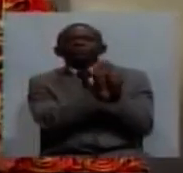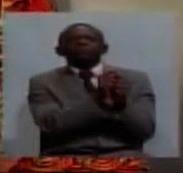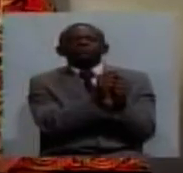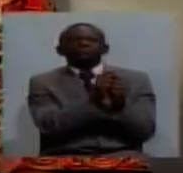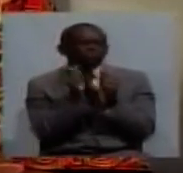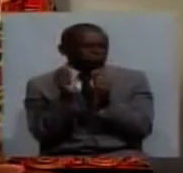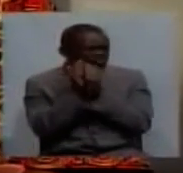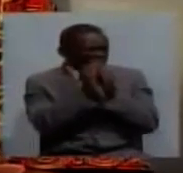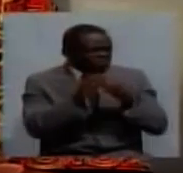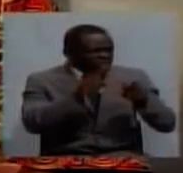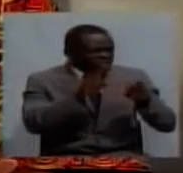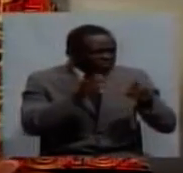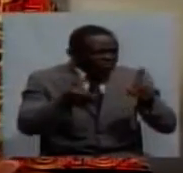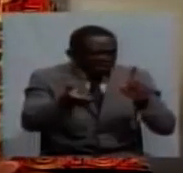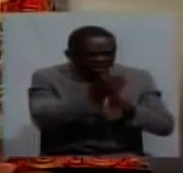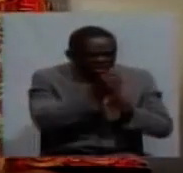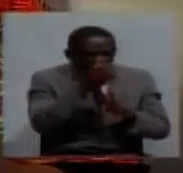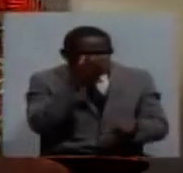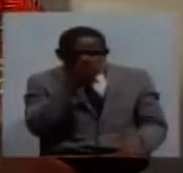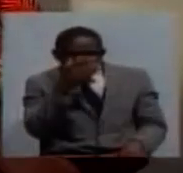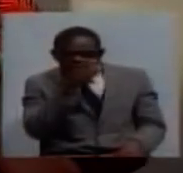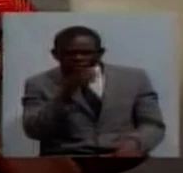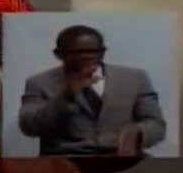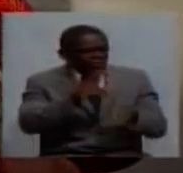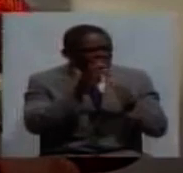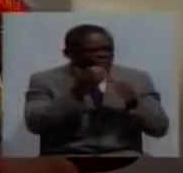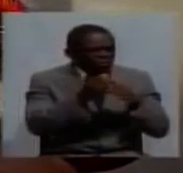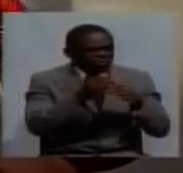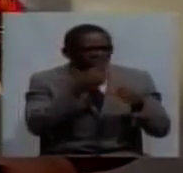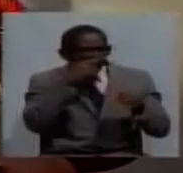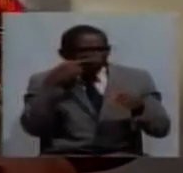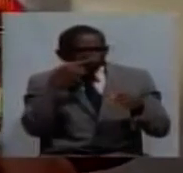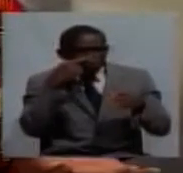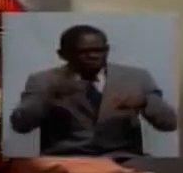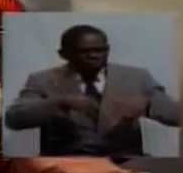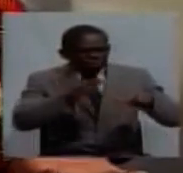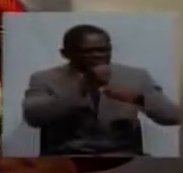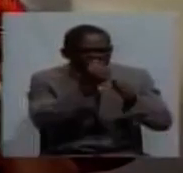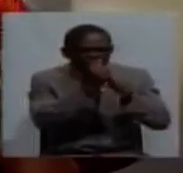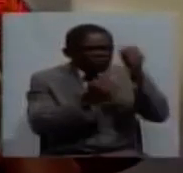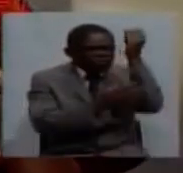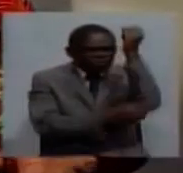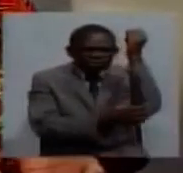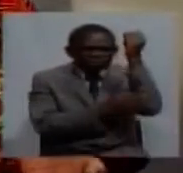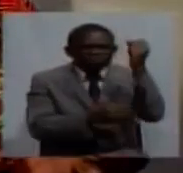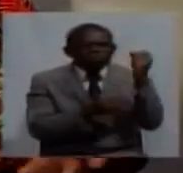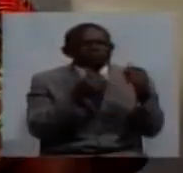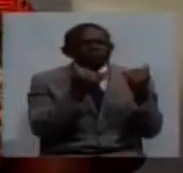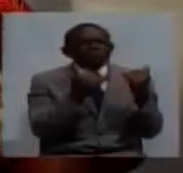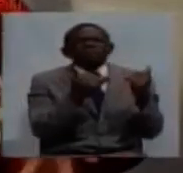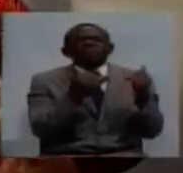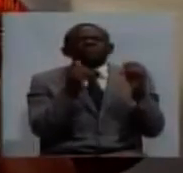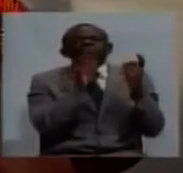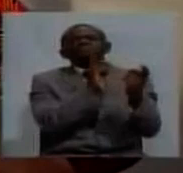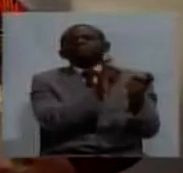and investigate? I think lack of doing that has led to Zambians believing you can abuse, you can start work, you can get